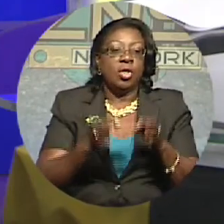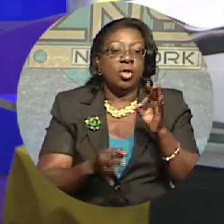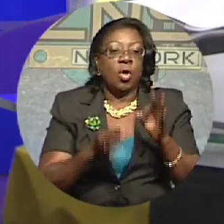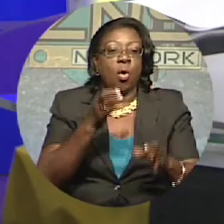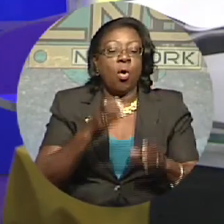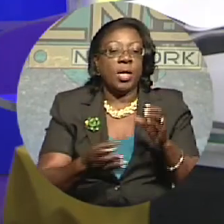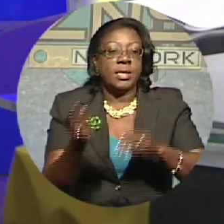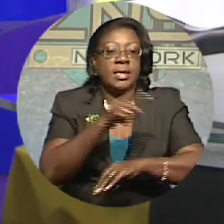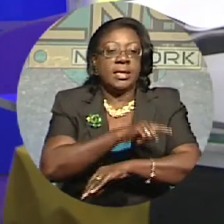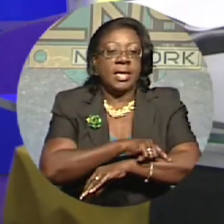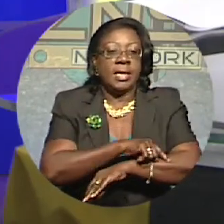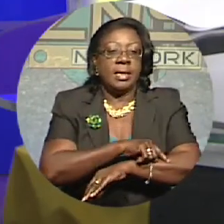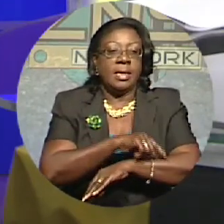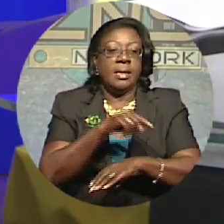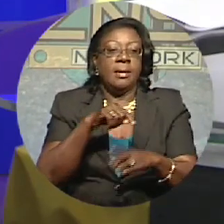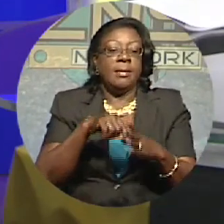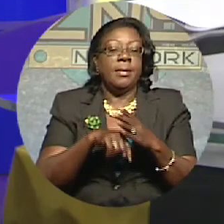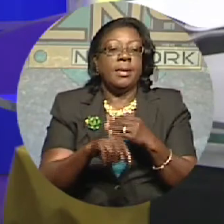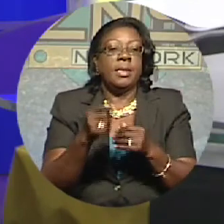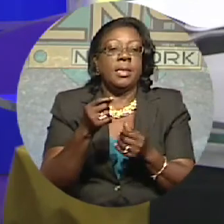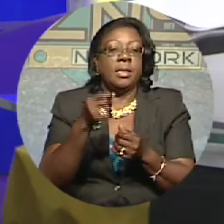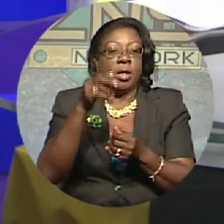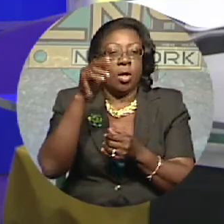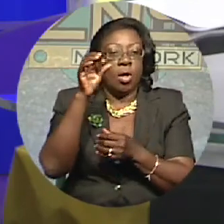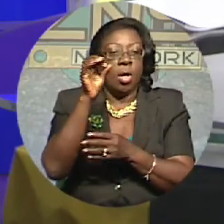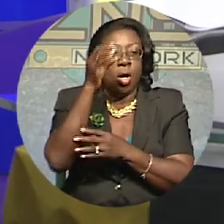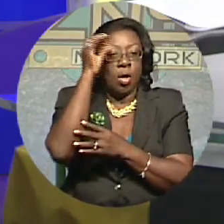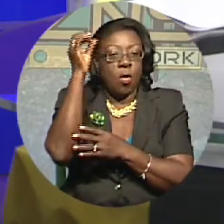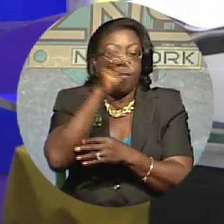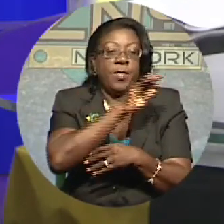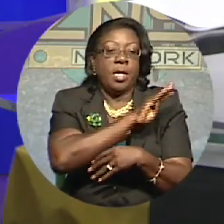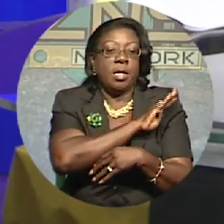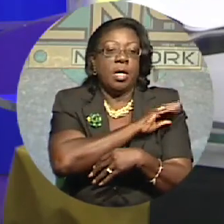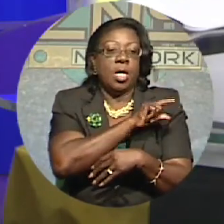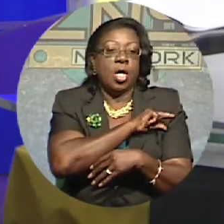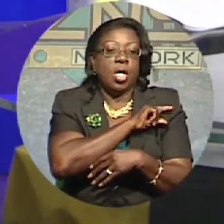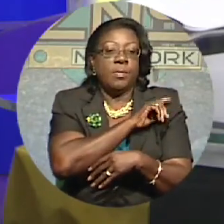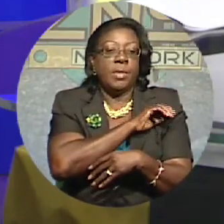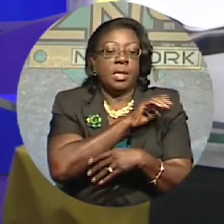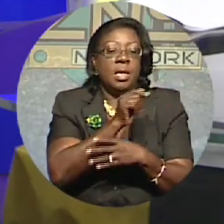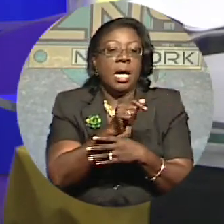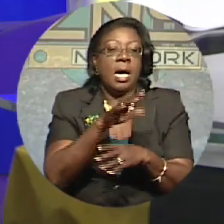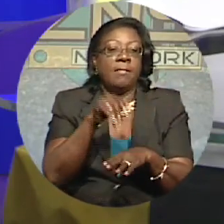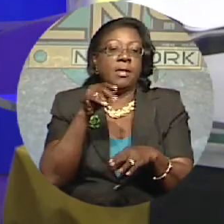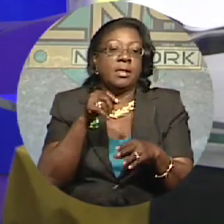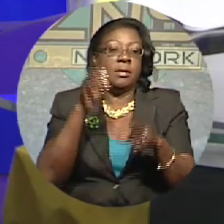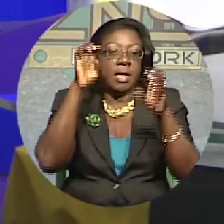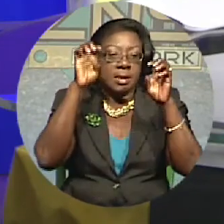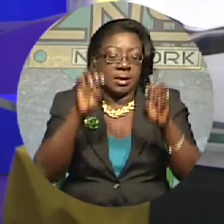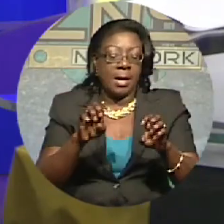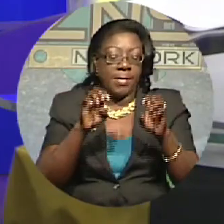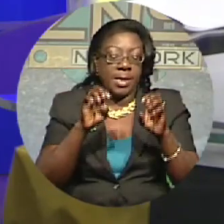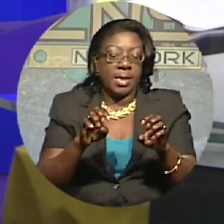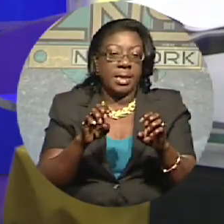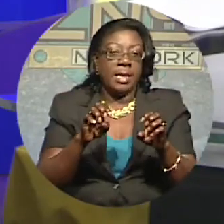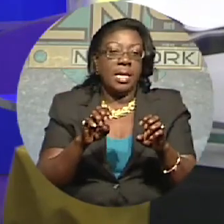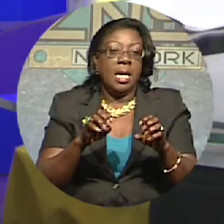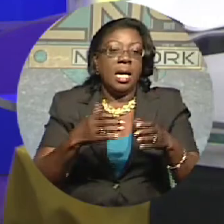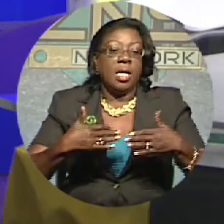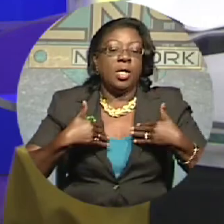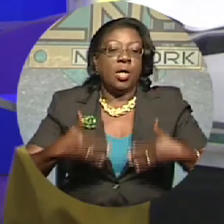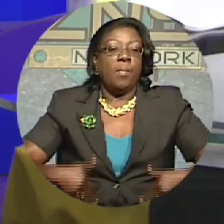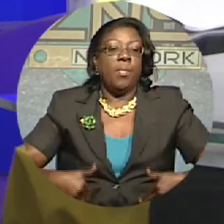Pathologist Dr. Karen Sands told jurors that after performing an autopsy on the decomposing body of an 11-year-old male child,